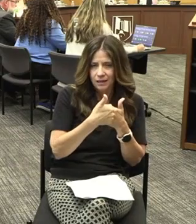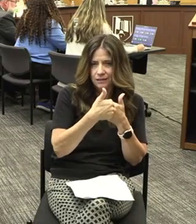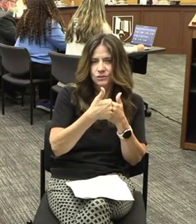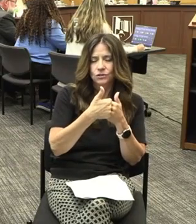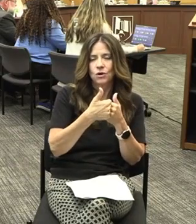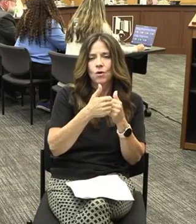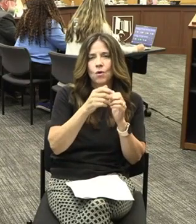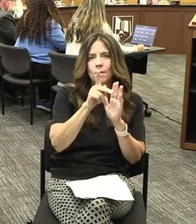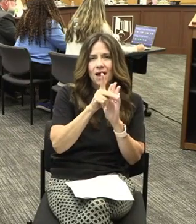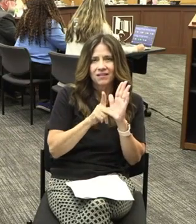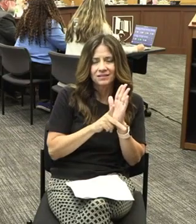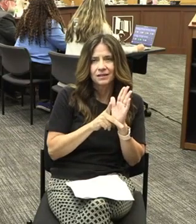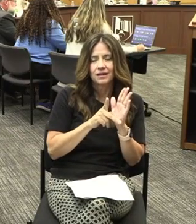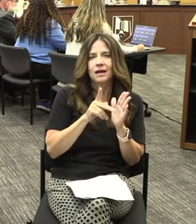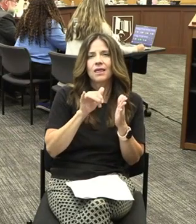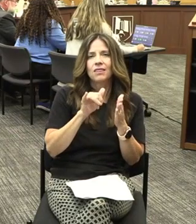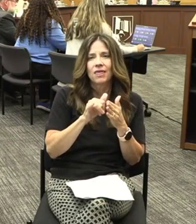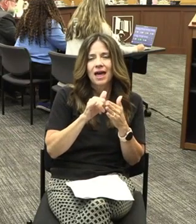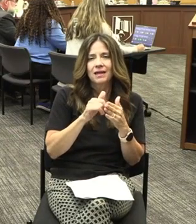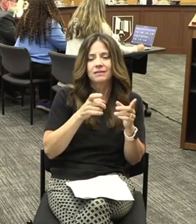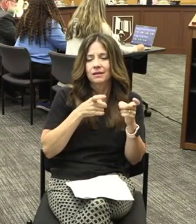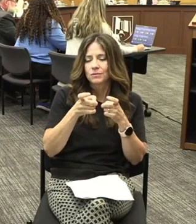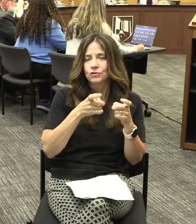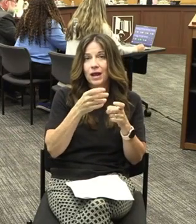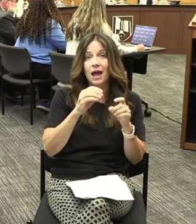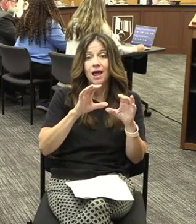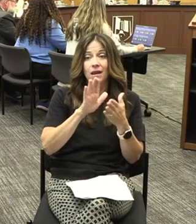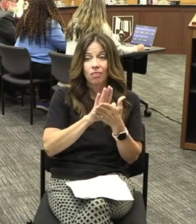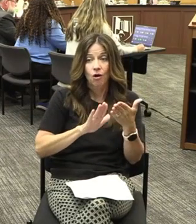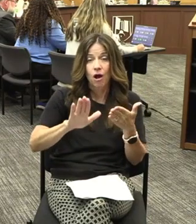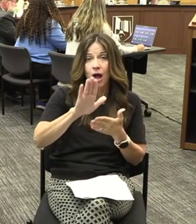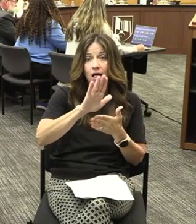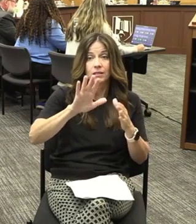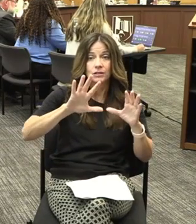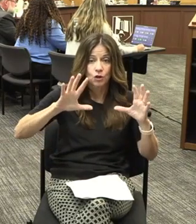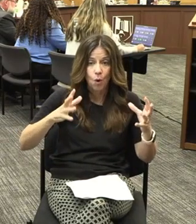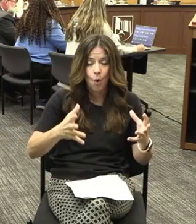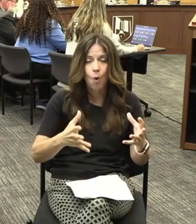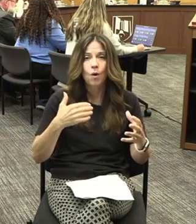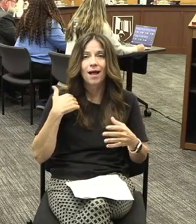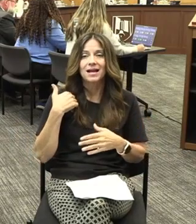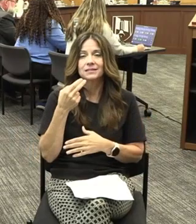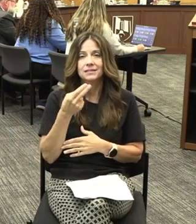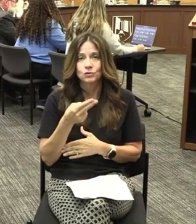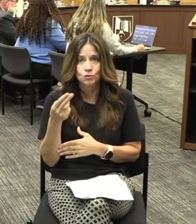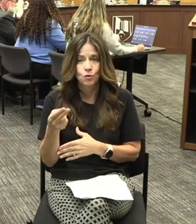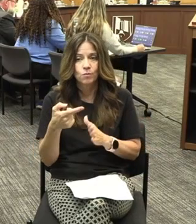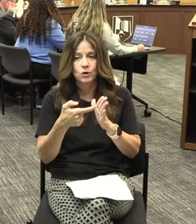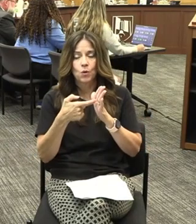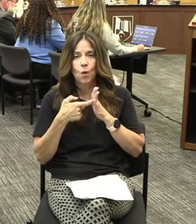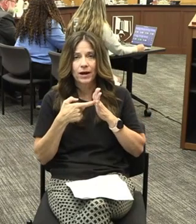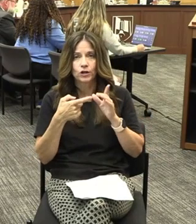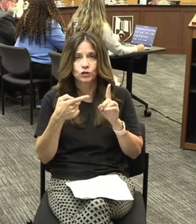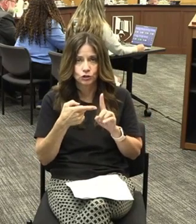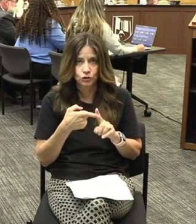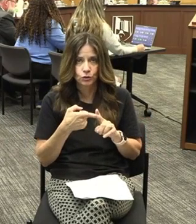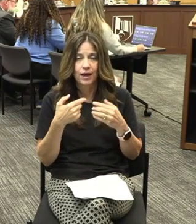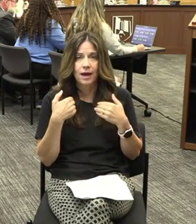policy that the administration and the college as a whole has historically been required to